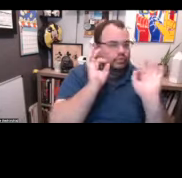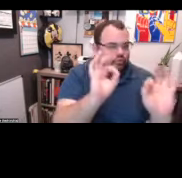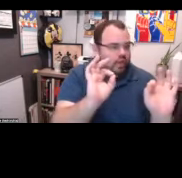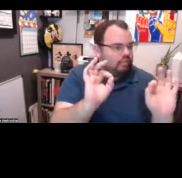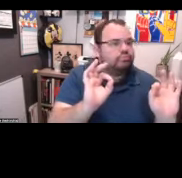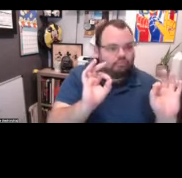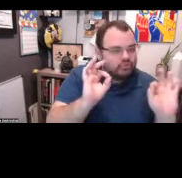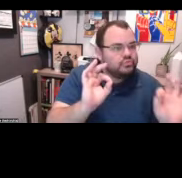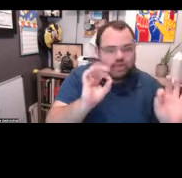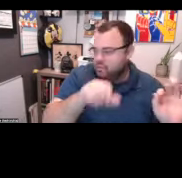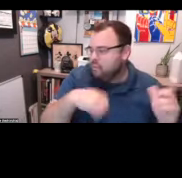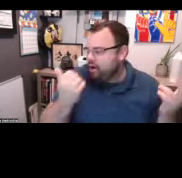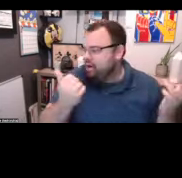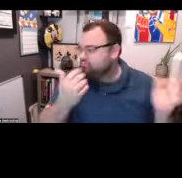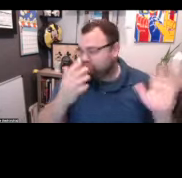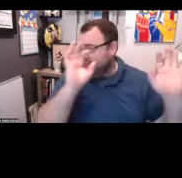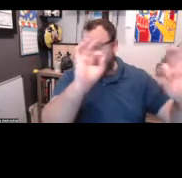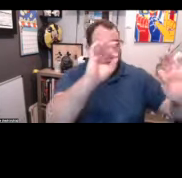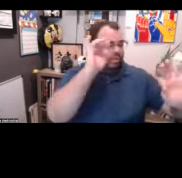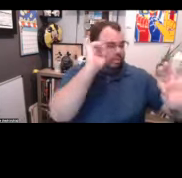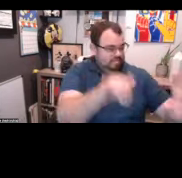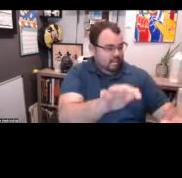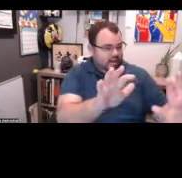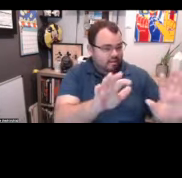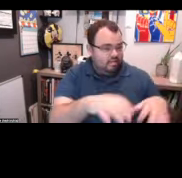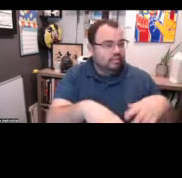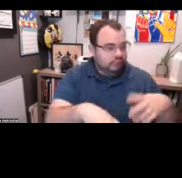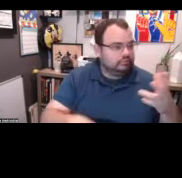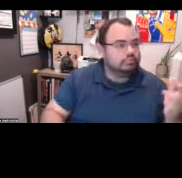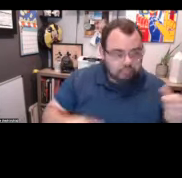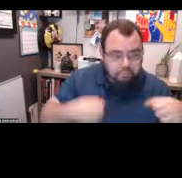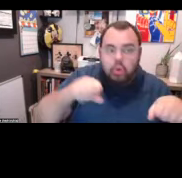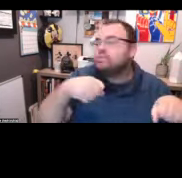Right. Perfect. A motorcycle.